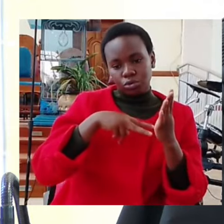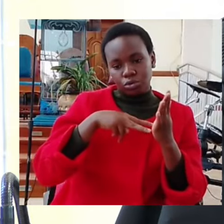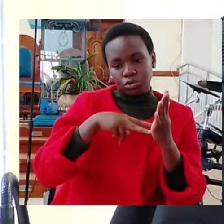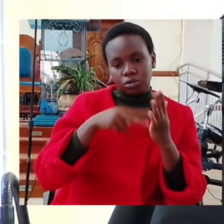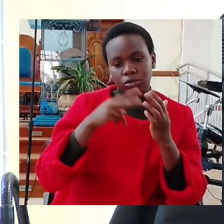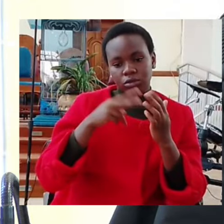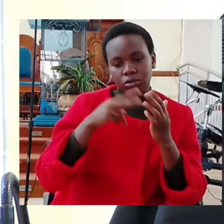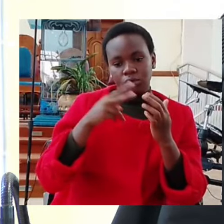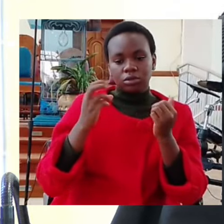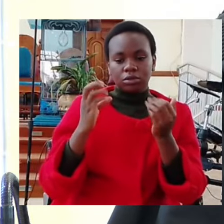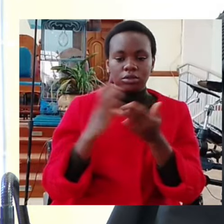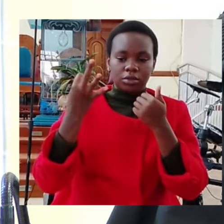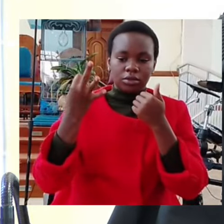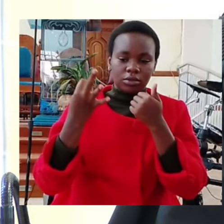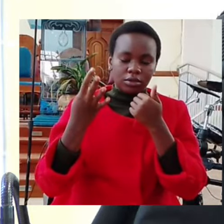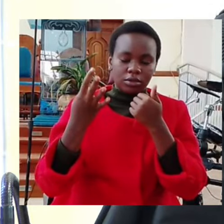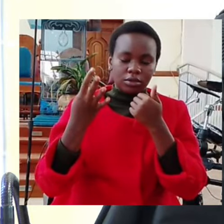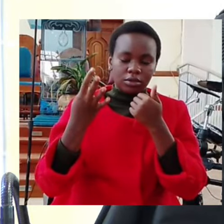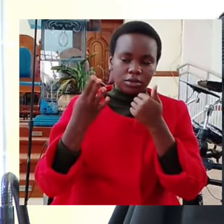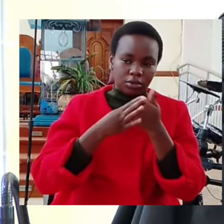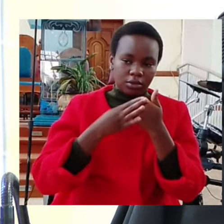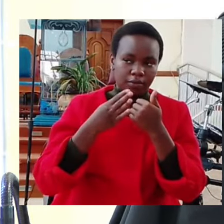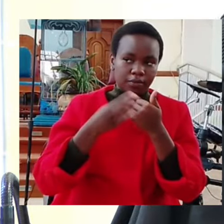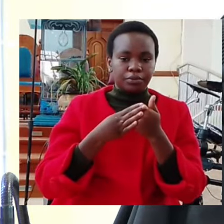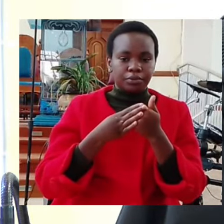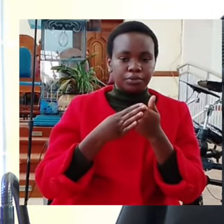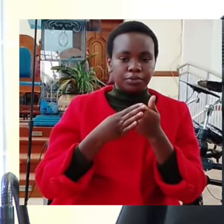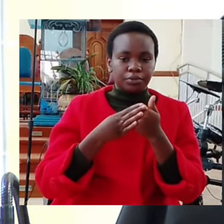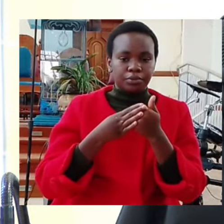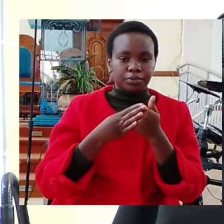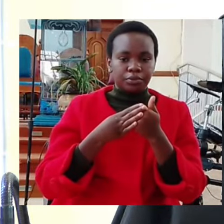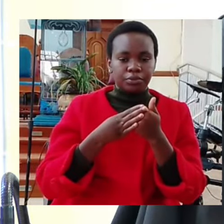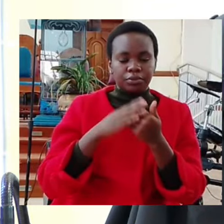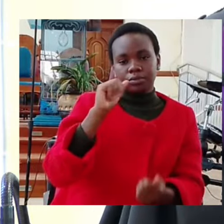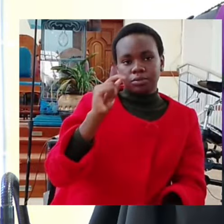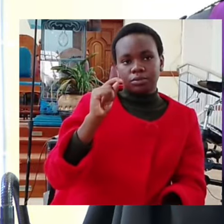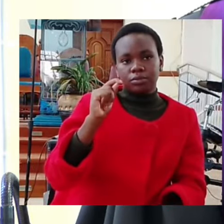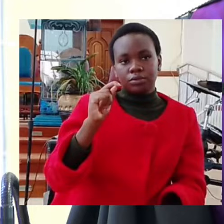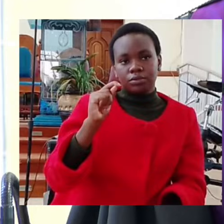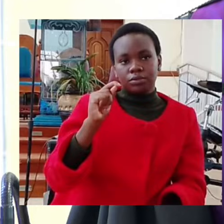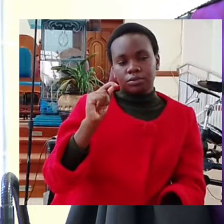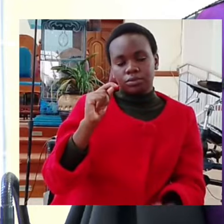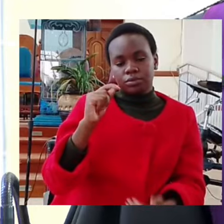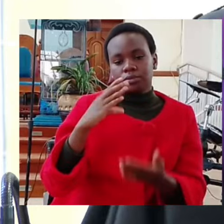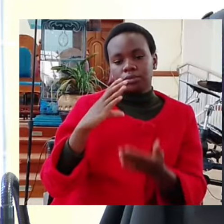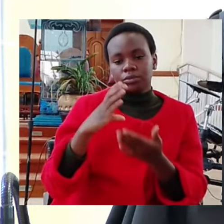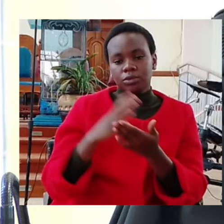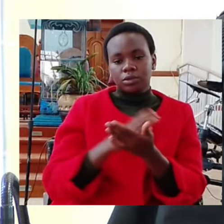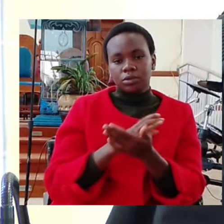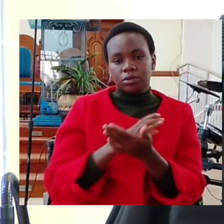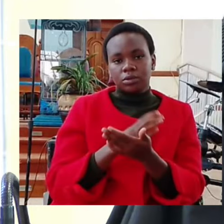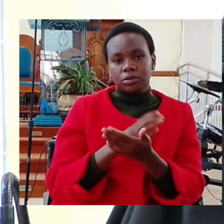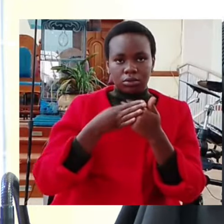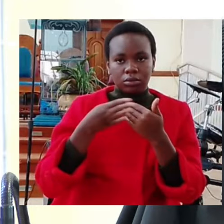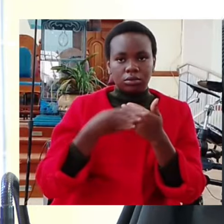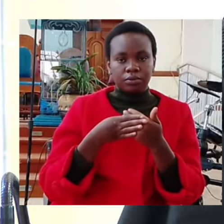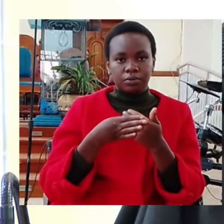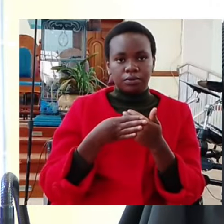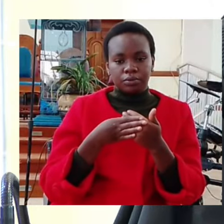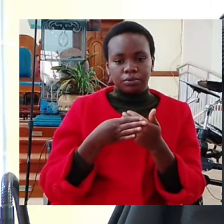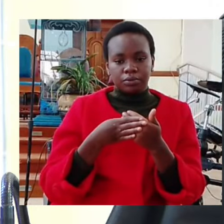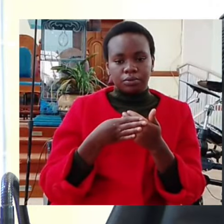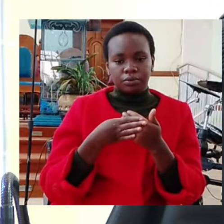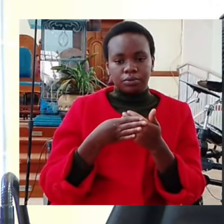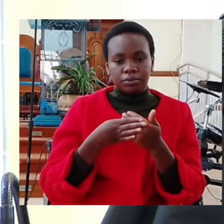Acts chapter 9, no nyede to thiha uithu wa the, mudu ina kireka nirogea kia thia tumuo keda. Timothy, mudu